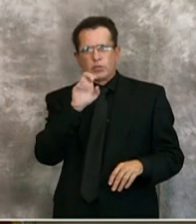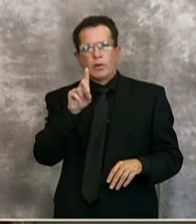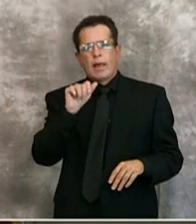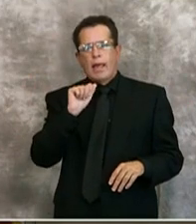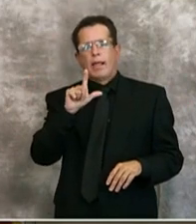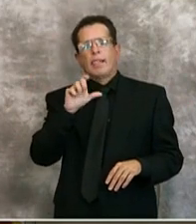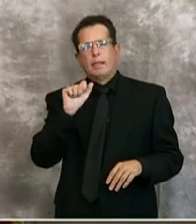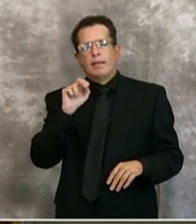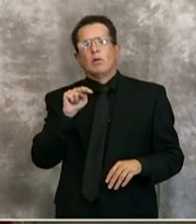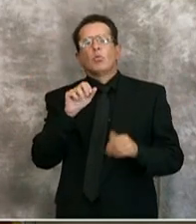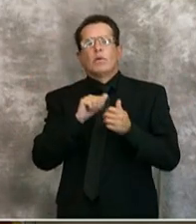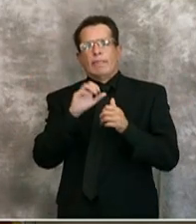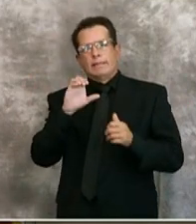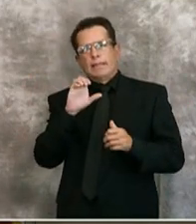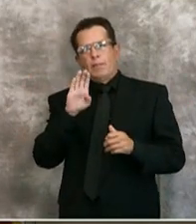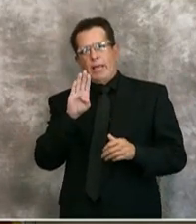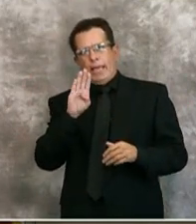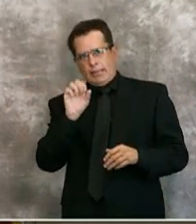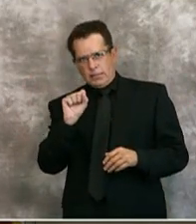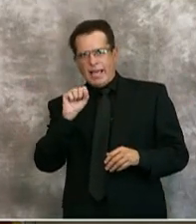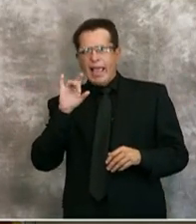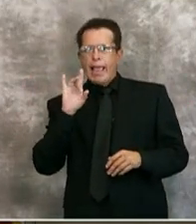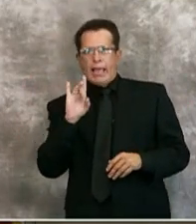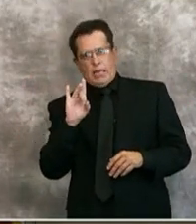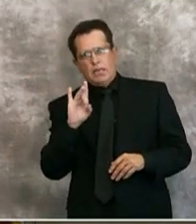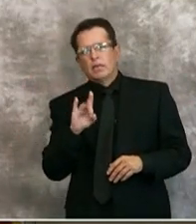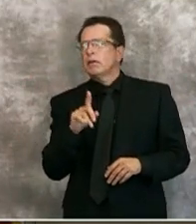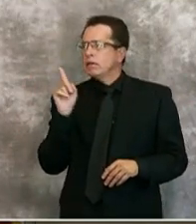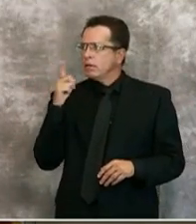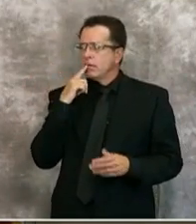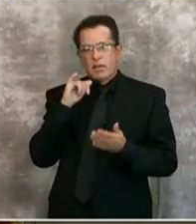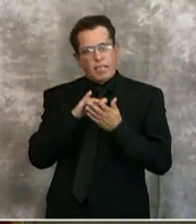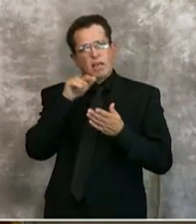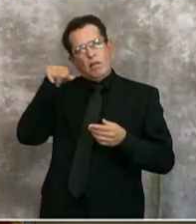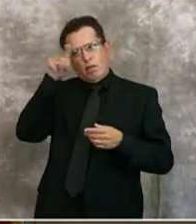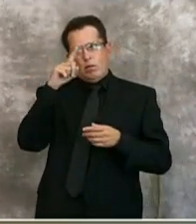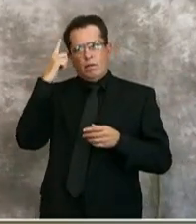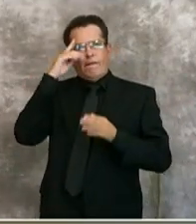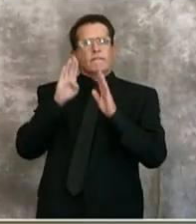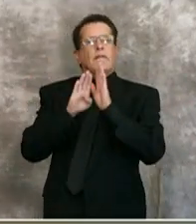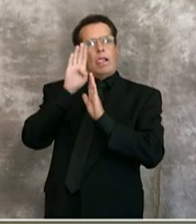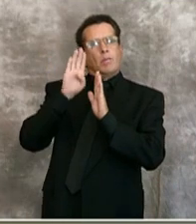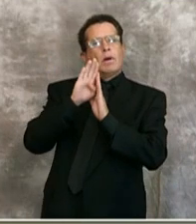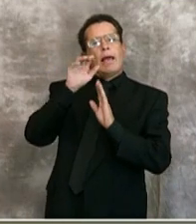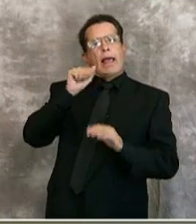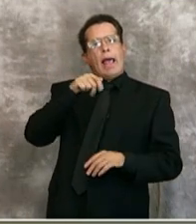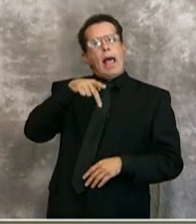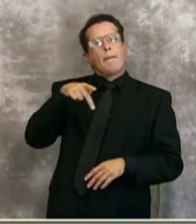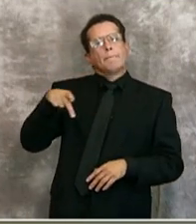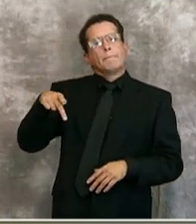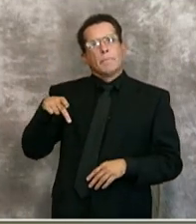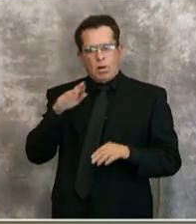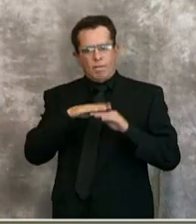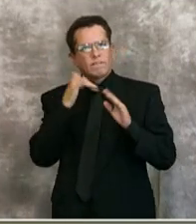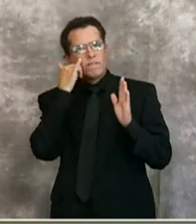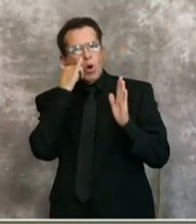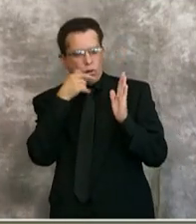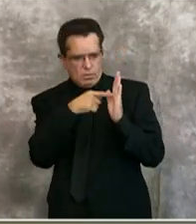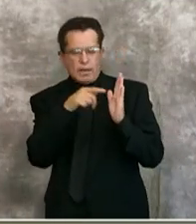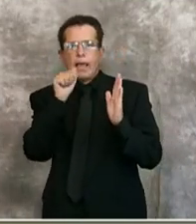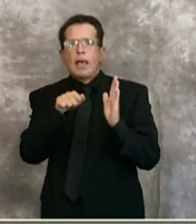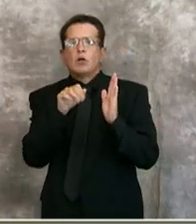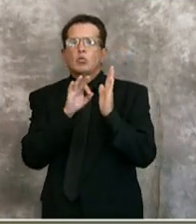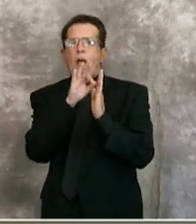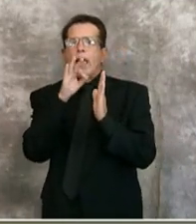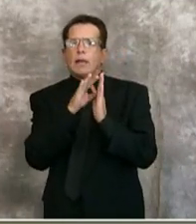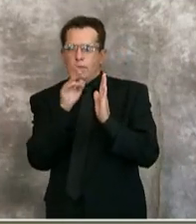CBS 8. County health officials previously said they would consider developing a contact tracing app to track people via their phones. What